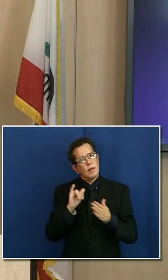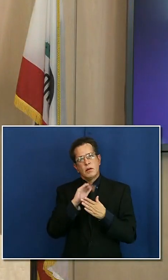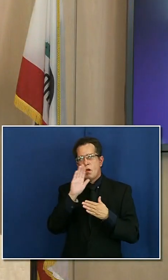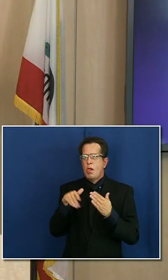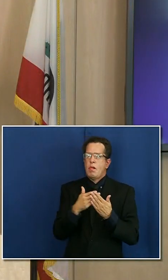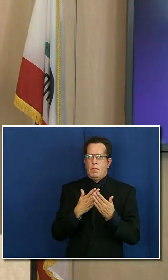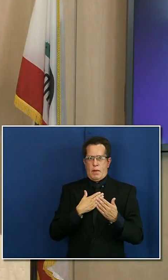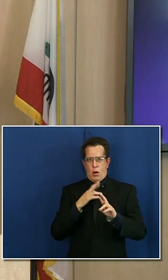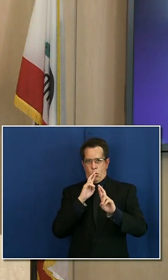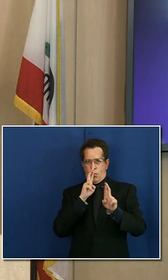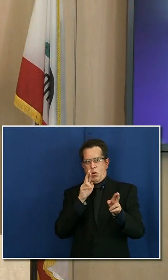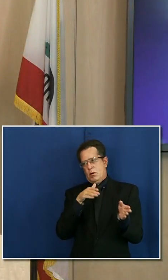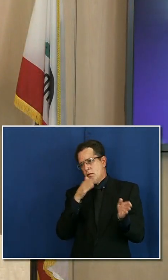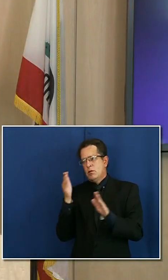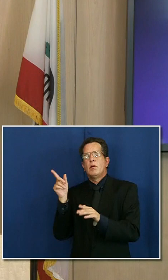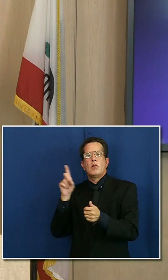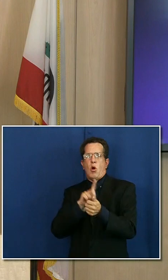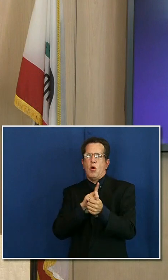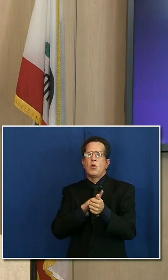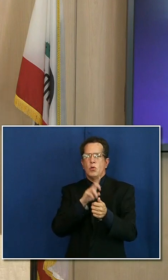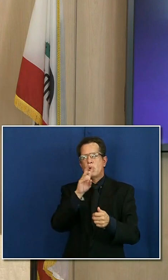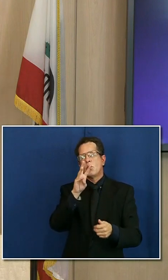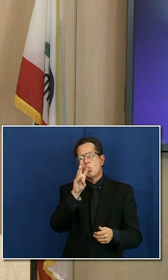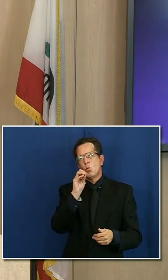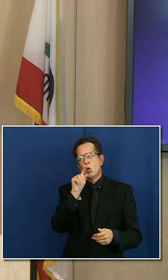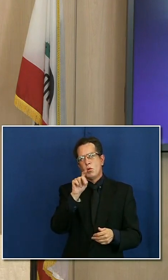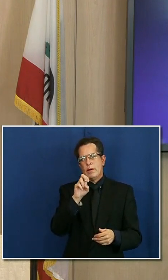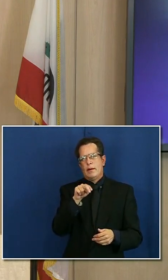I'll now turn it over to Dr. Wooten for her Public Health Officer's update.